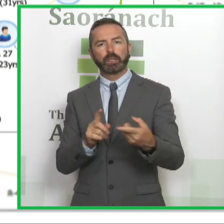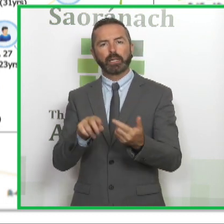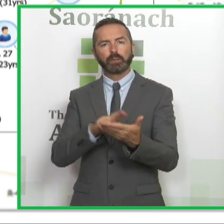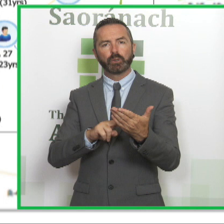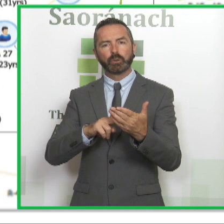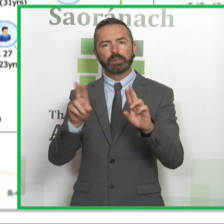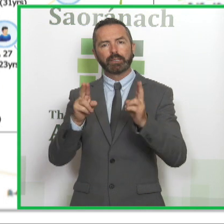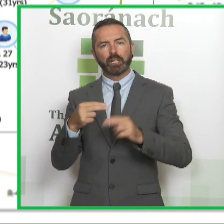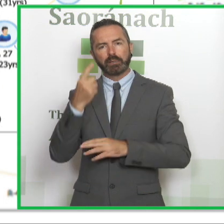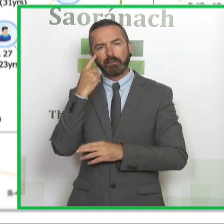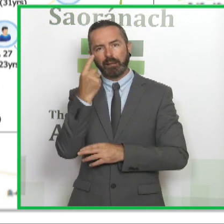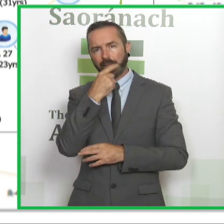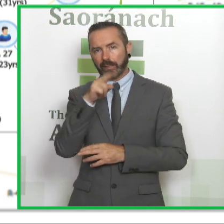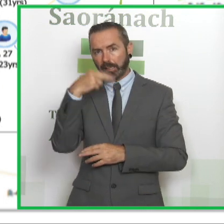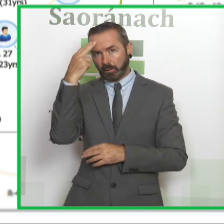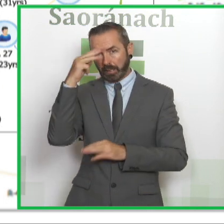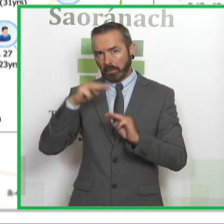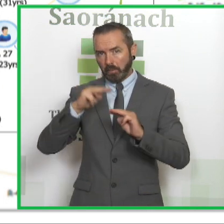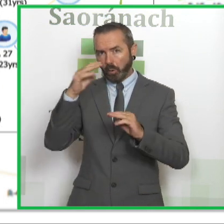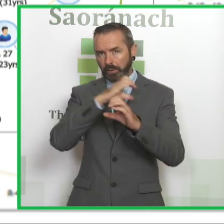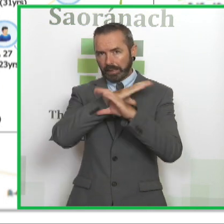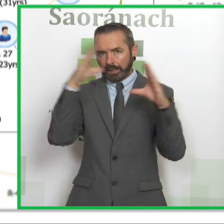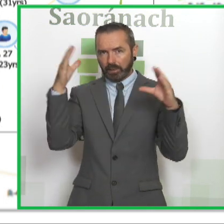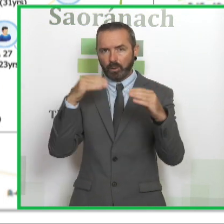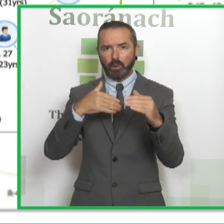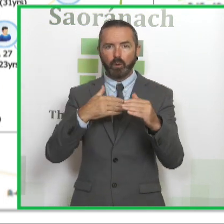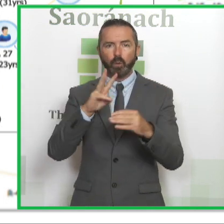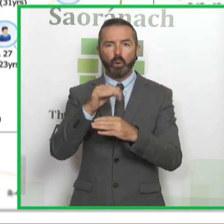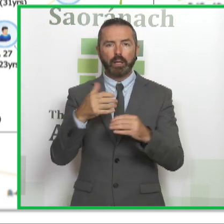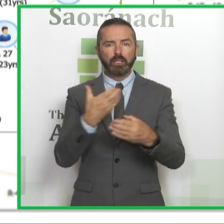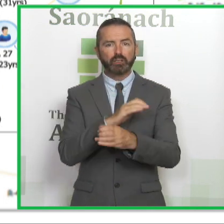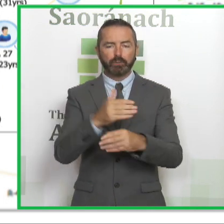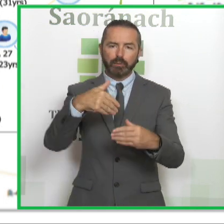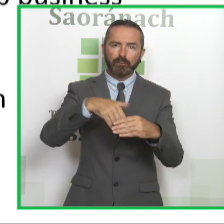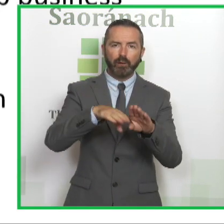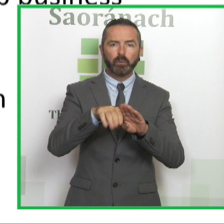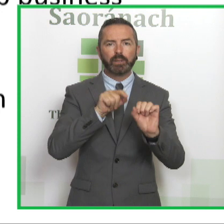evidence, we can understand better what entices children into these networks and what keeps them there.